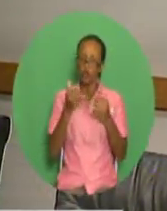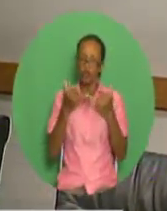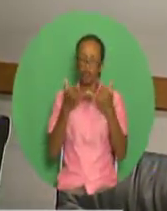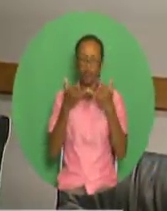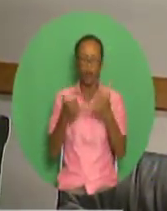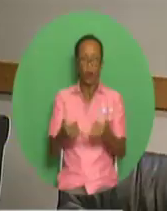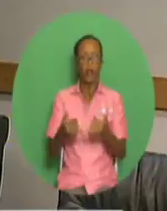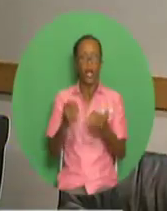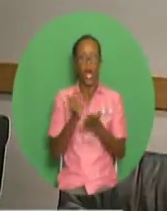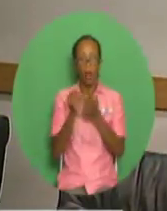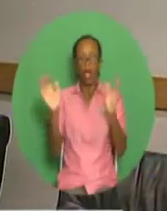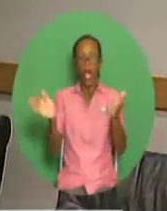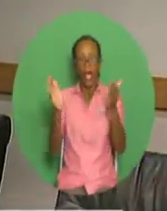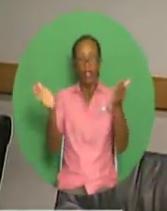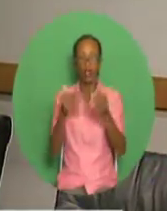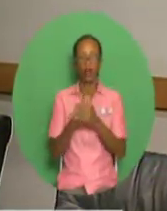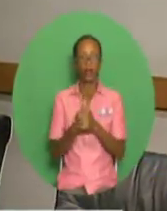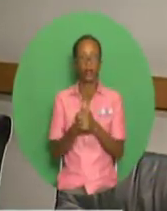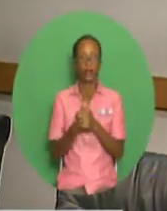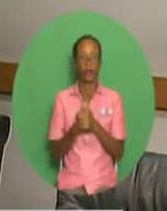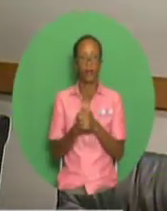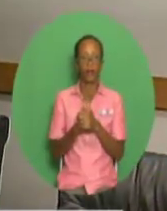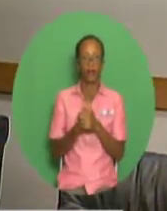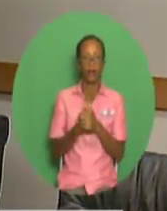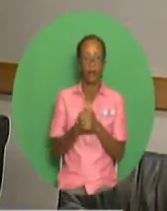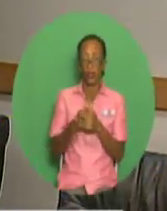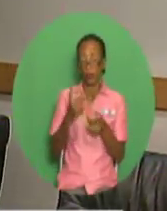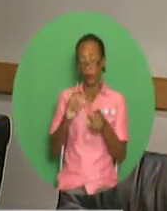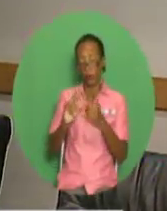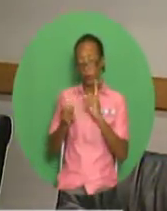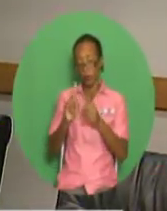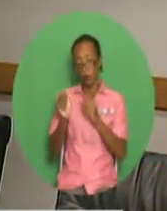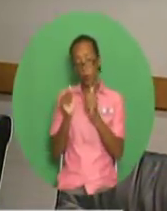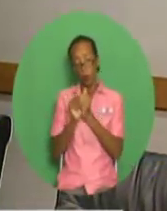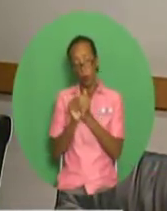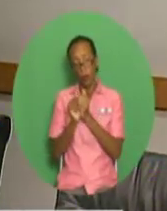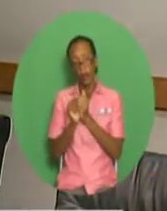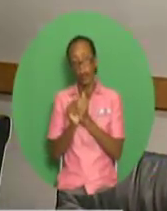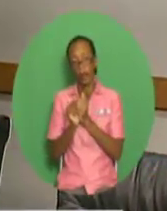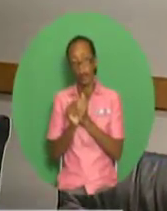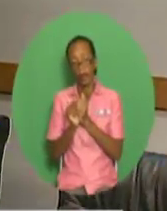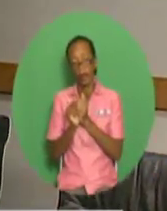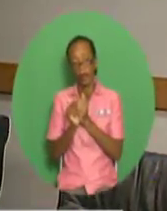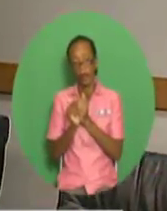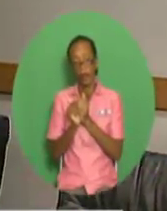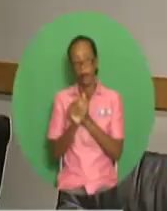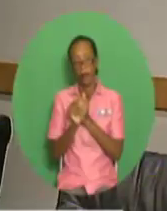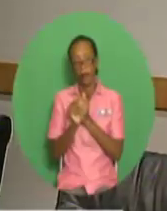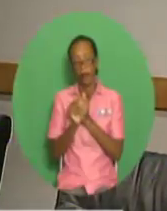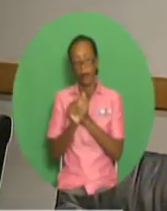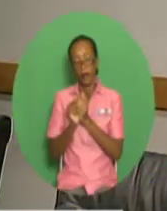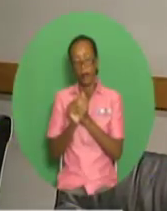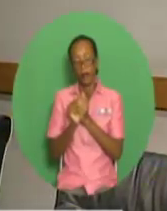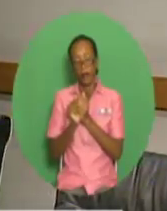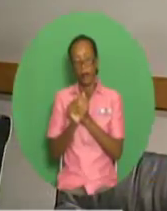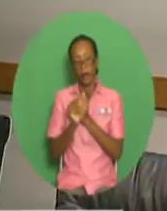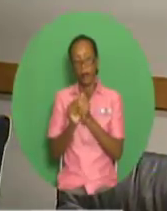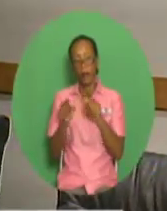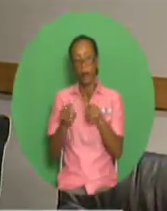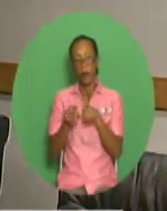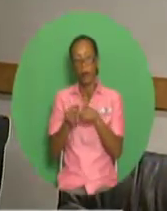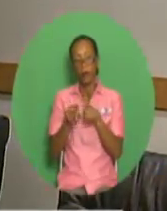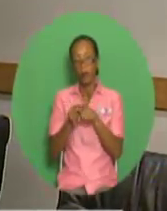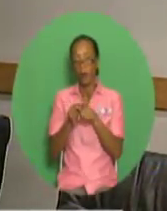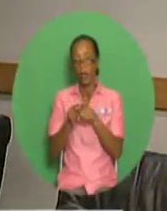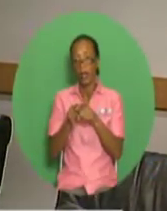that we have consulted with a number of the NGBs and stakeholders that will be part of the policy. We're also looking at the elite athlete